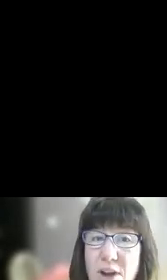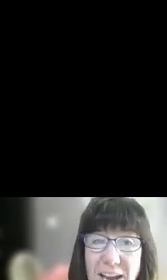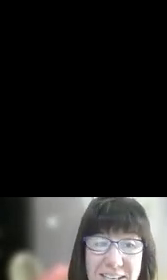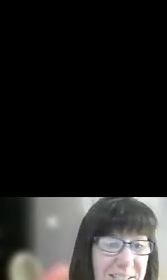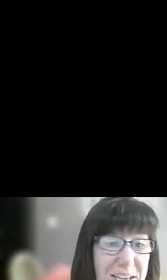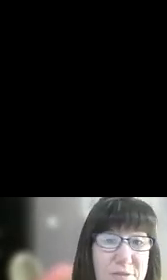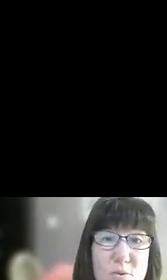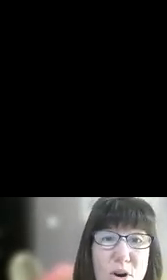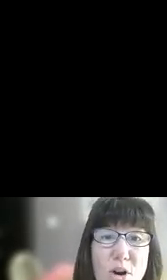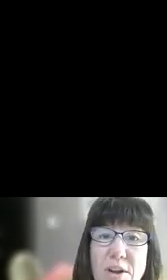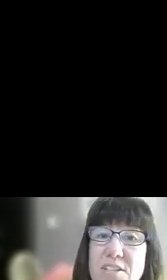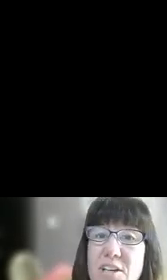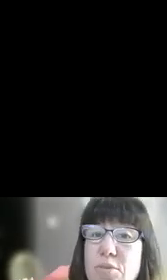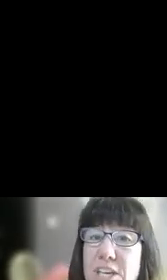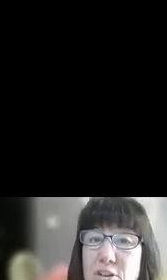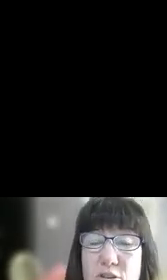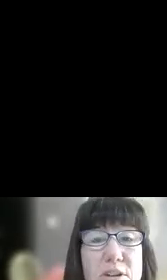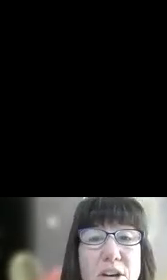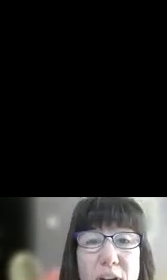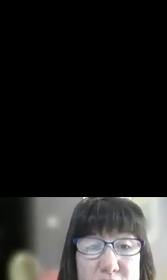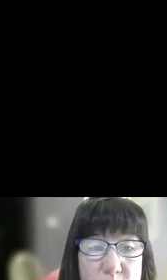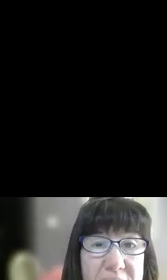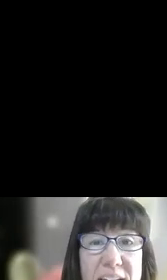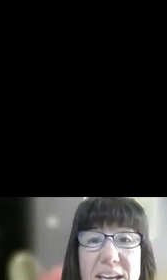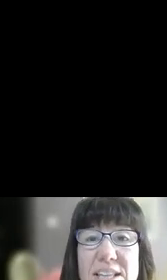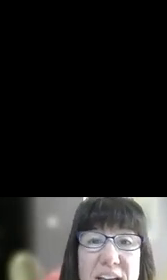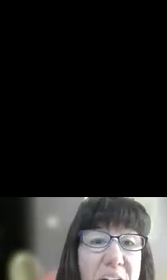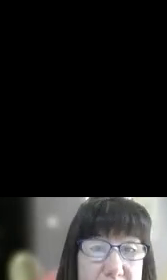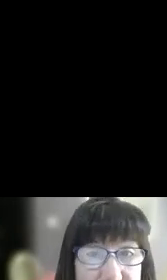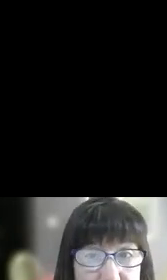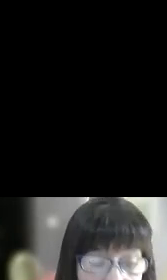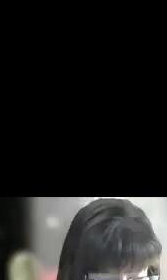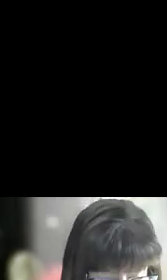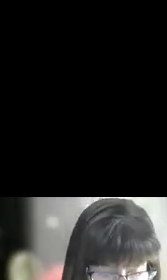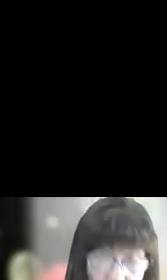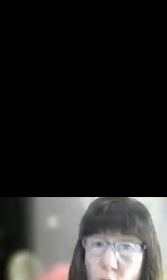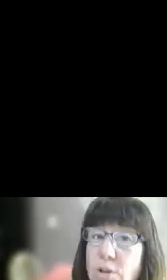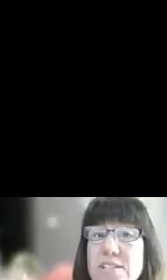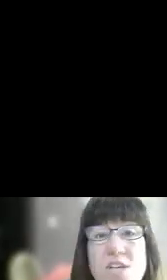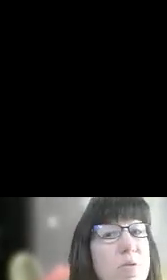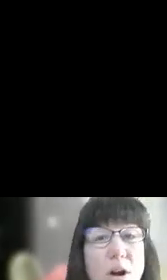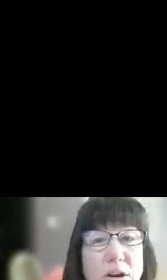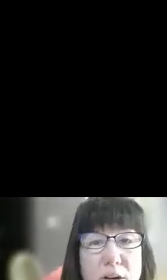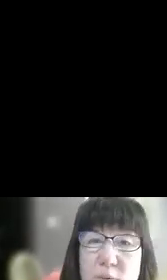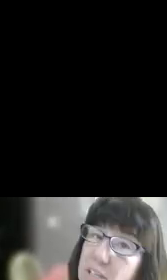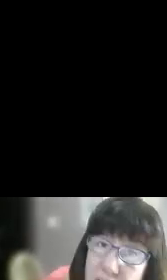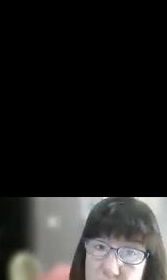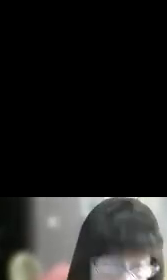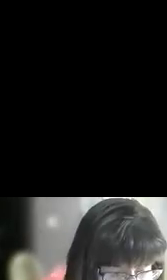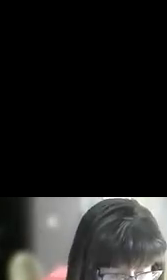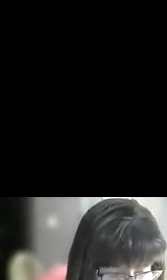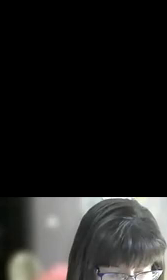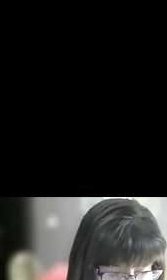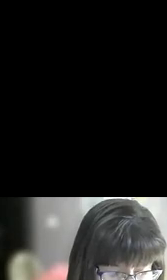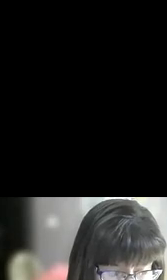you track to see if you're going to complete your degree and graduate in the time that you're planning for. Will it take you longer? Will it take you